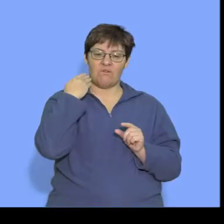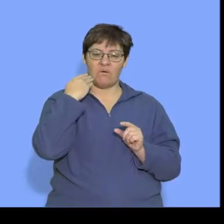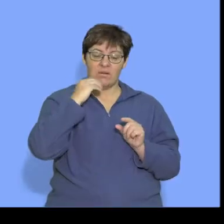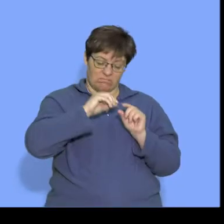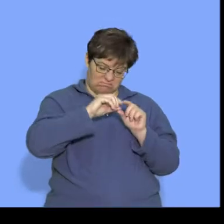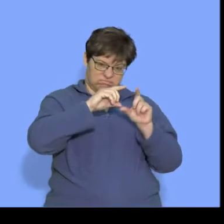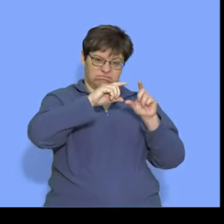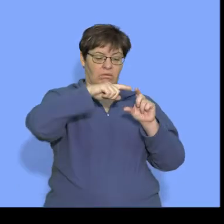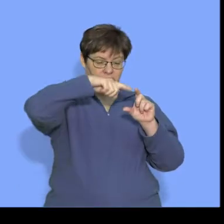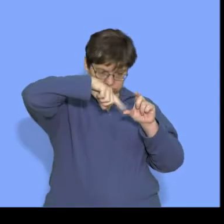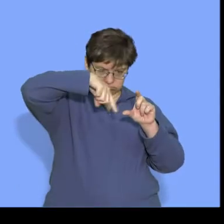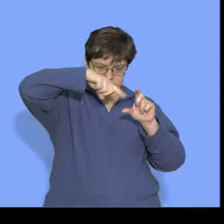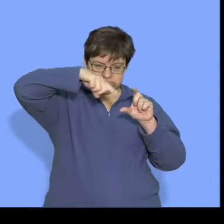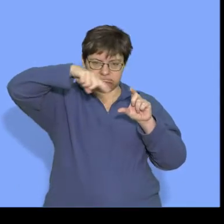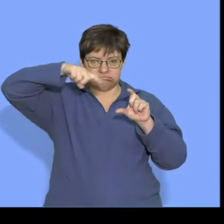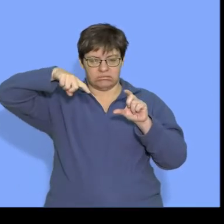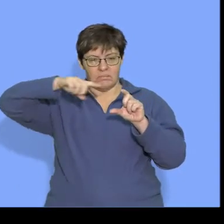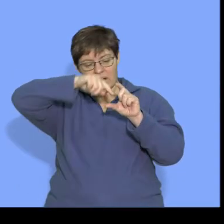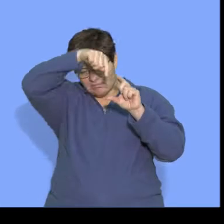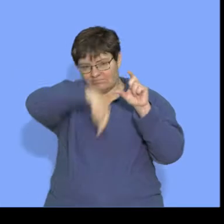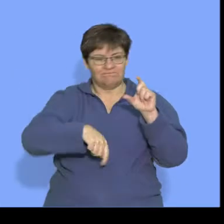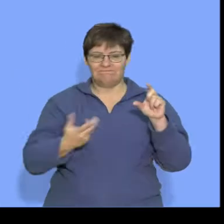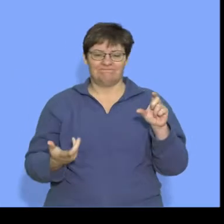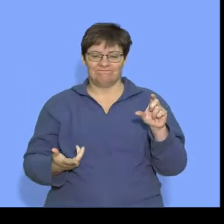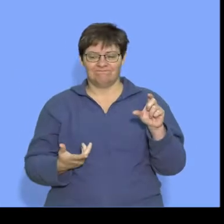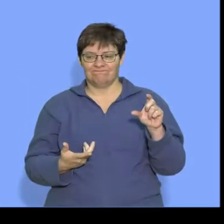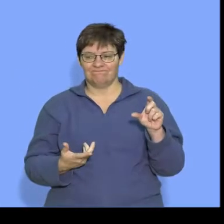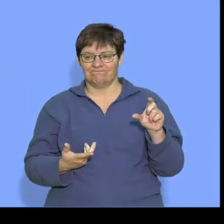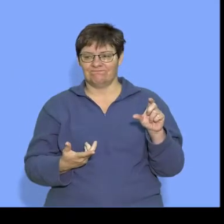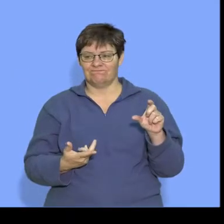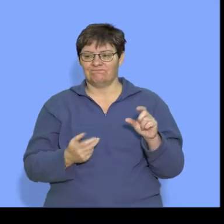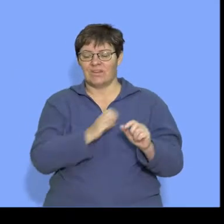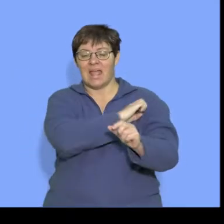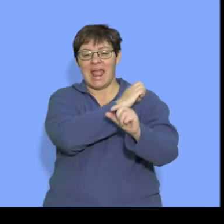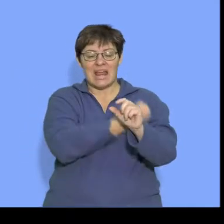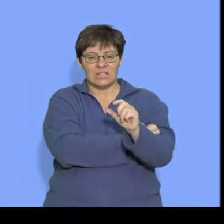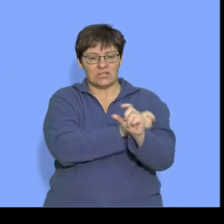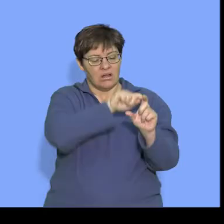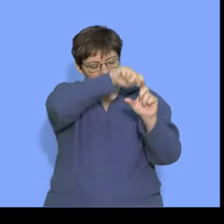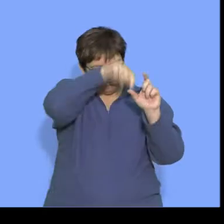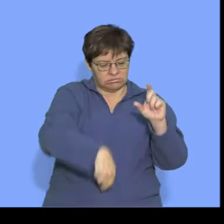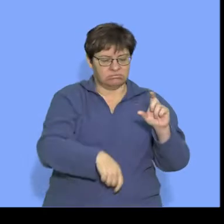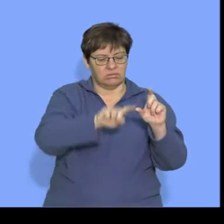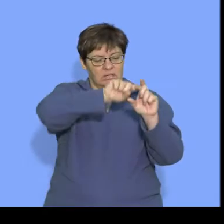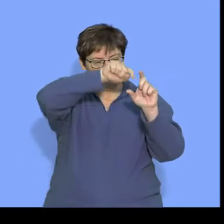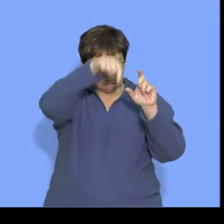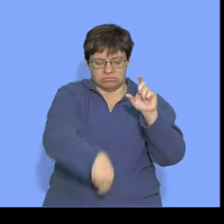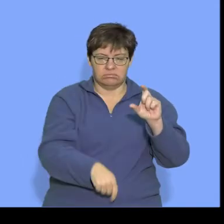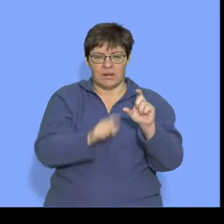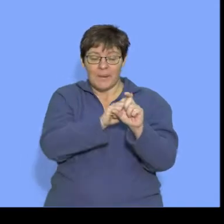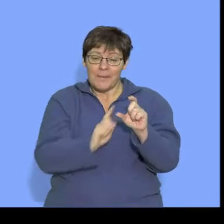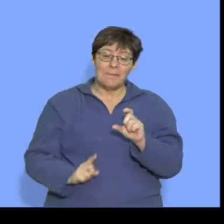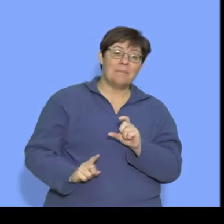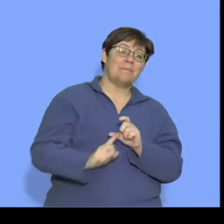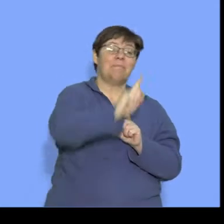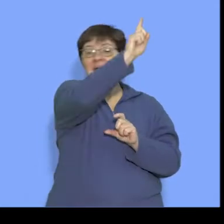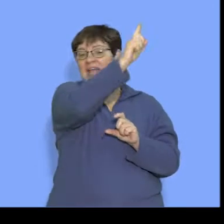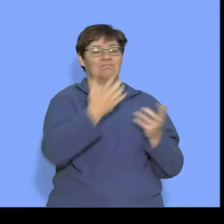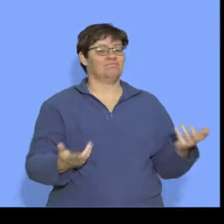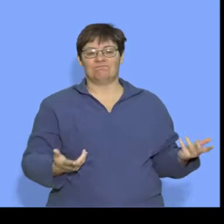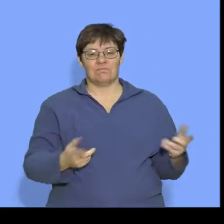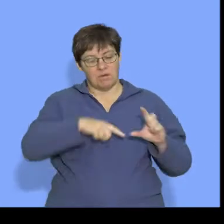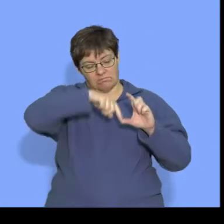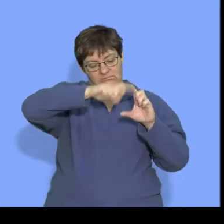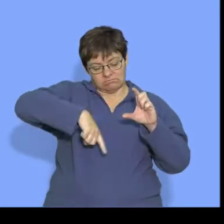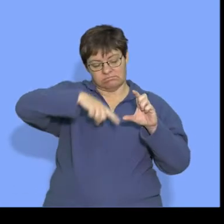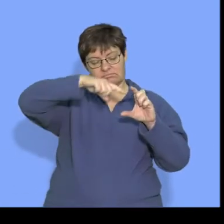a reflective surface, so more energy is reflected or heat is reflected back onto the surface of the